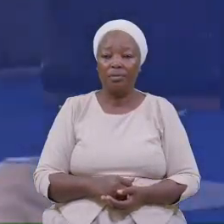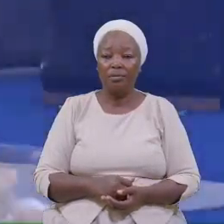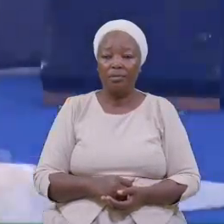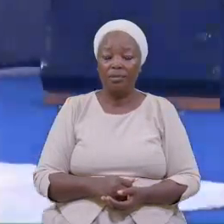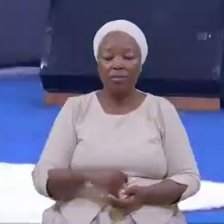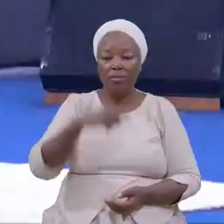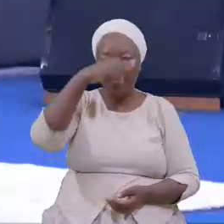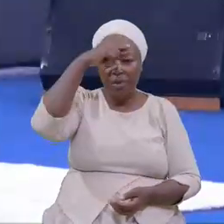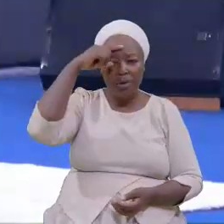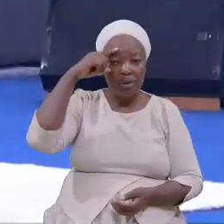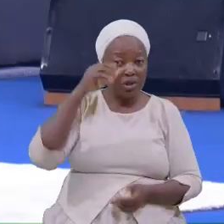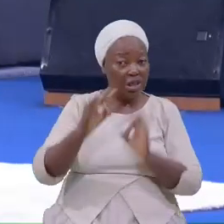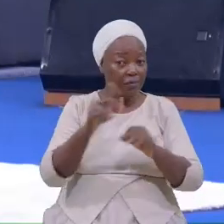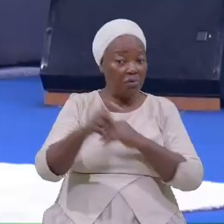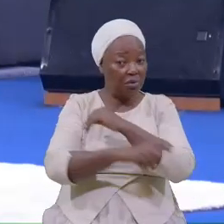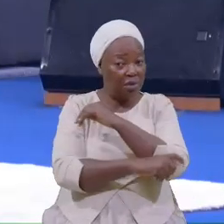Because if you steal,